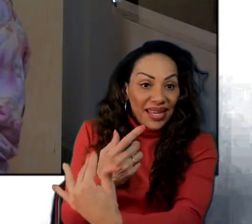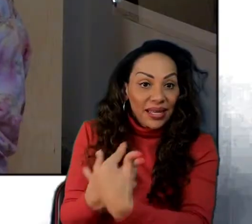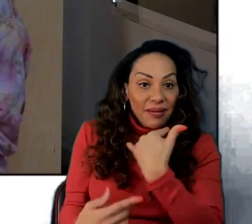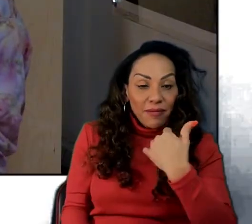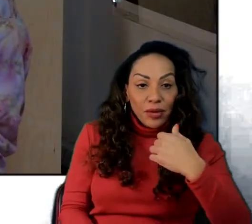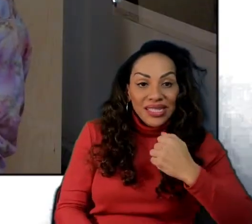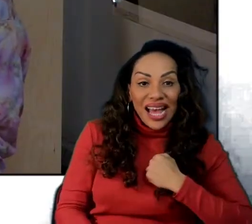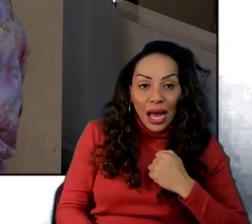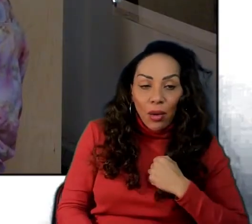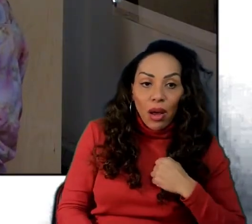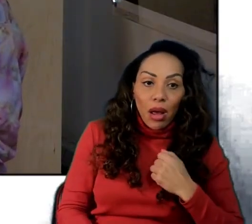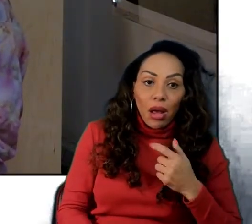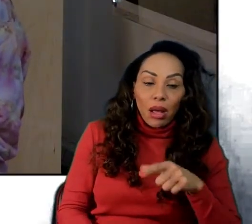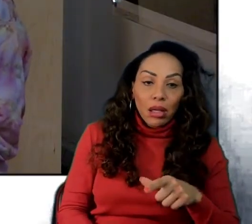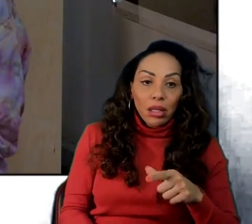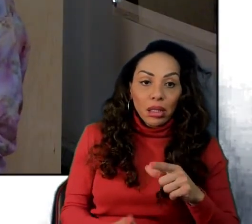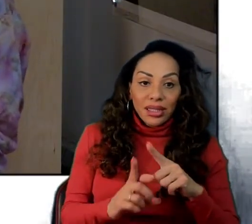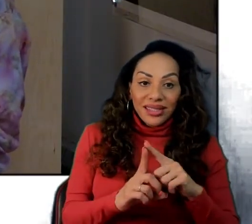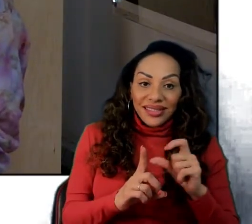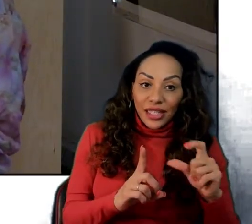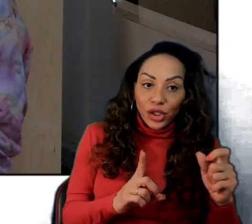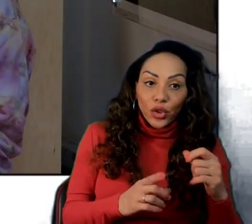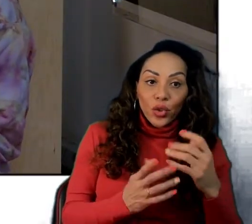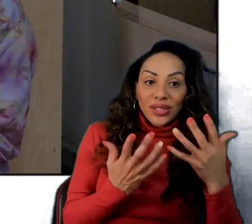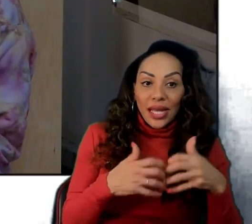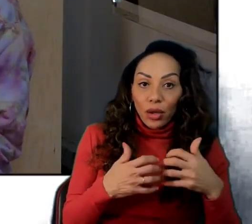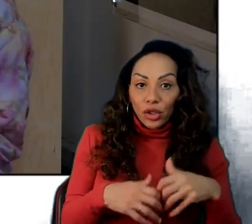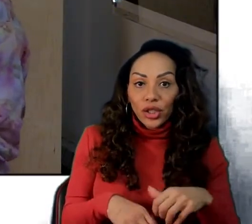lot easier and you can get them in the supermarket.